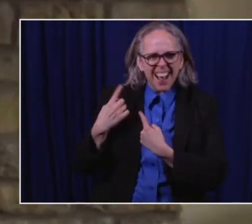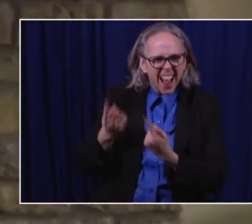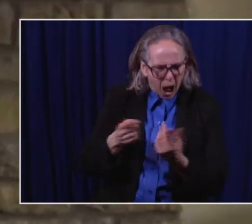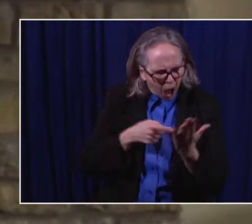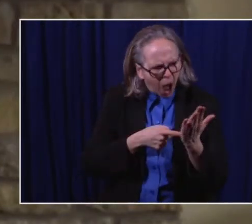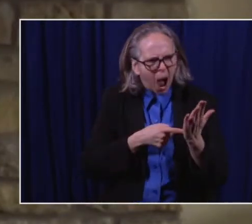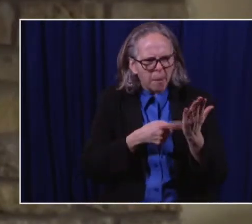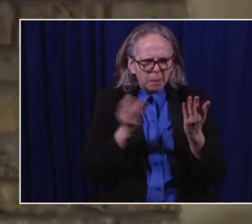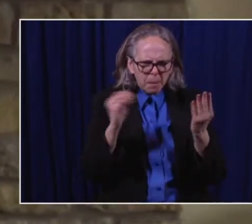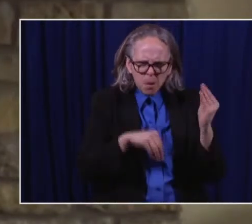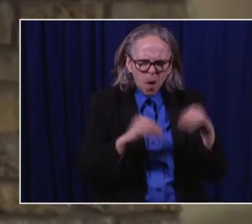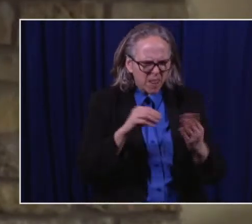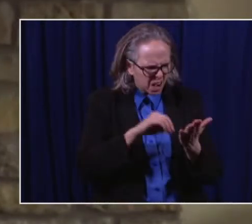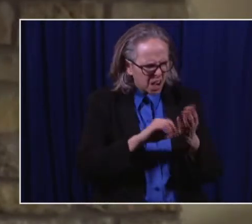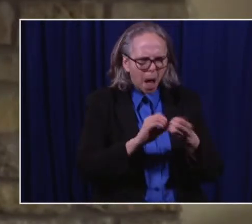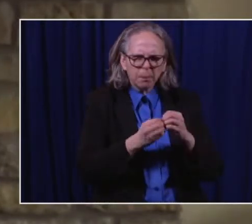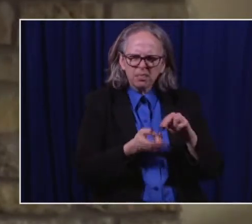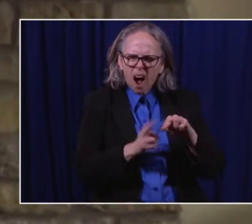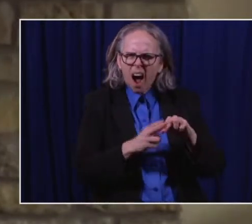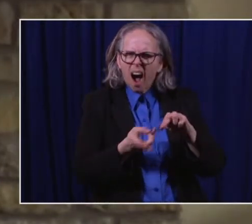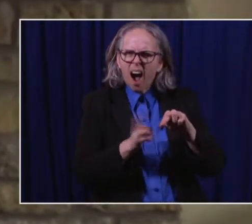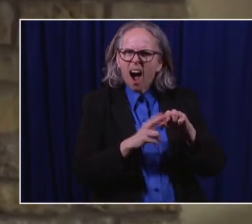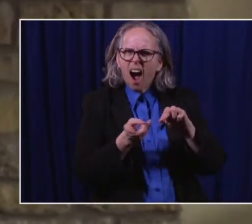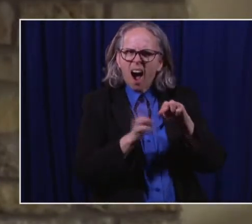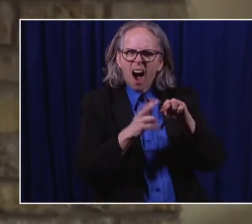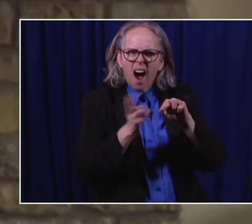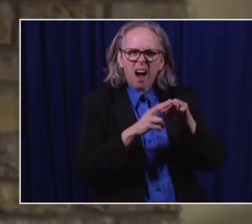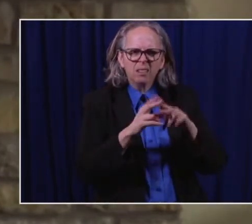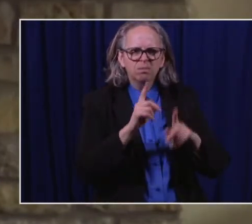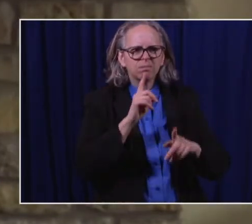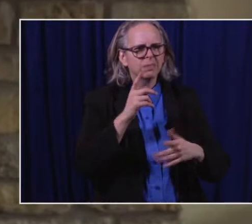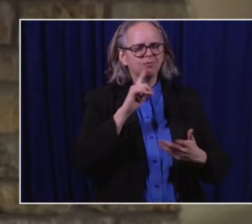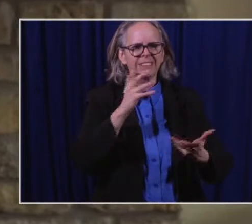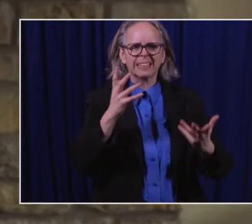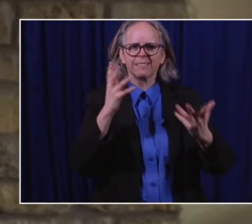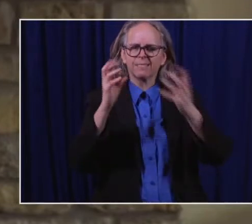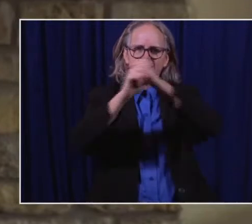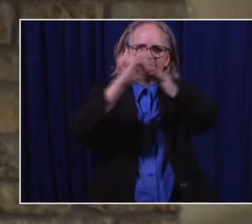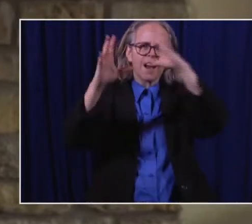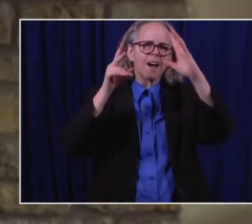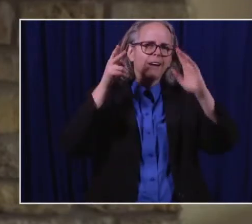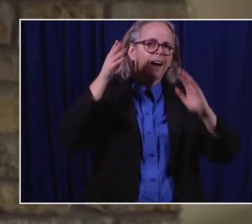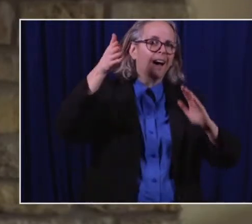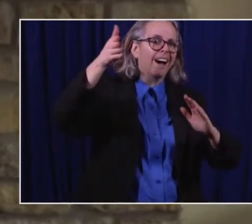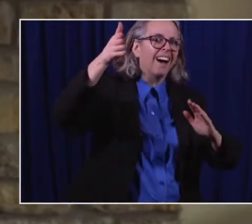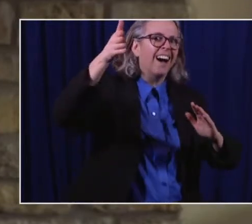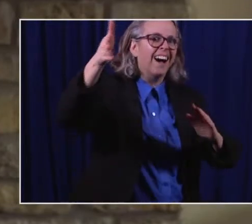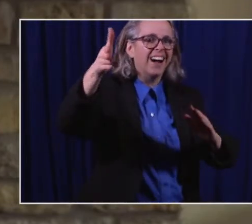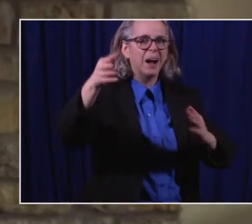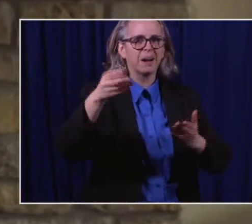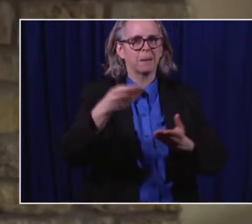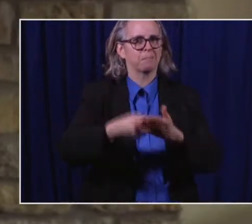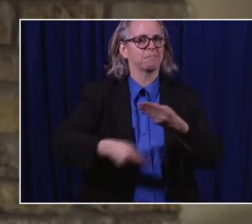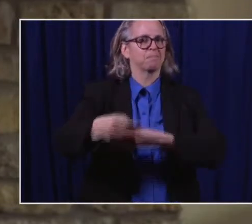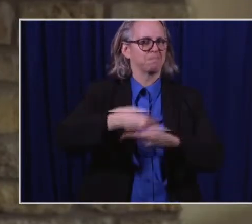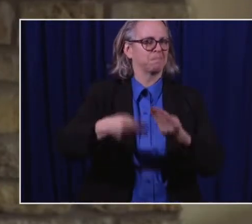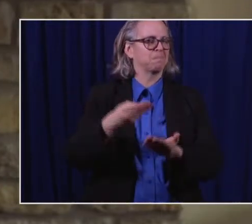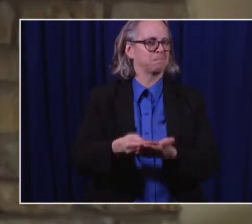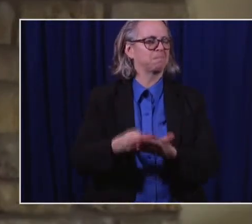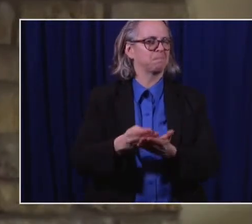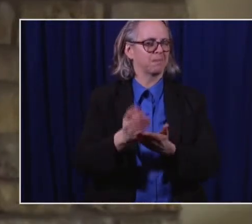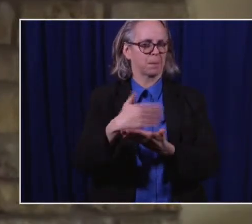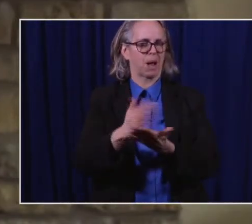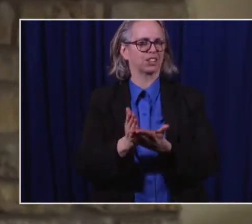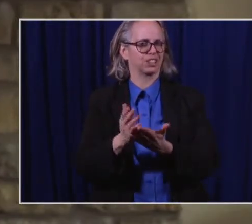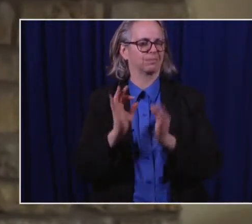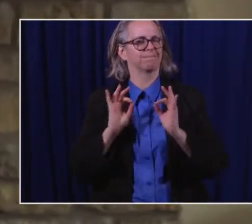paper. But it's going to be a very forward-looking budget, investing in our people. Governor,